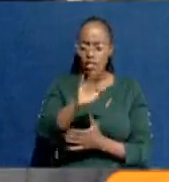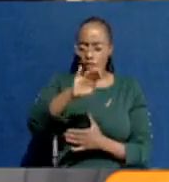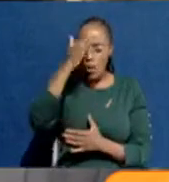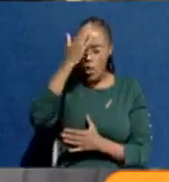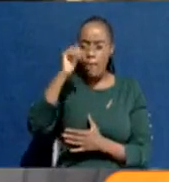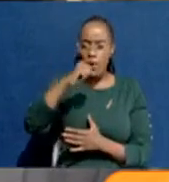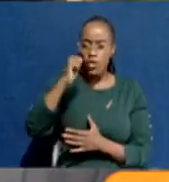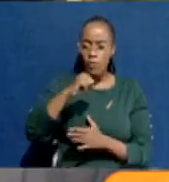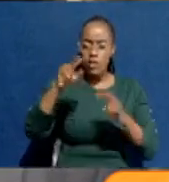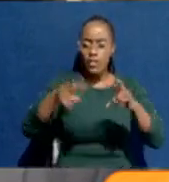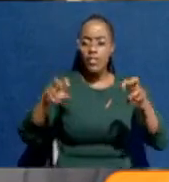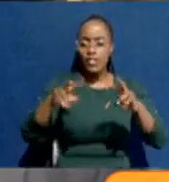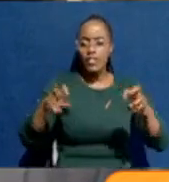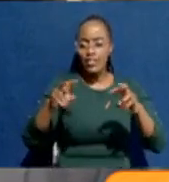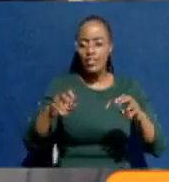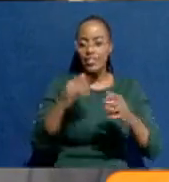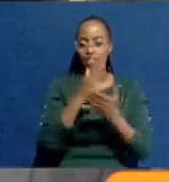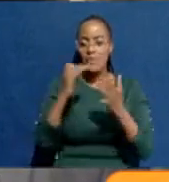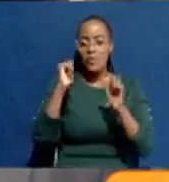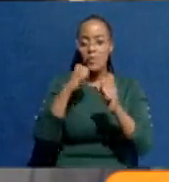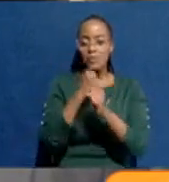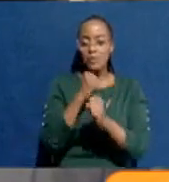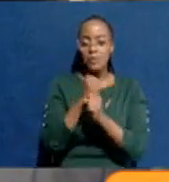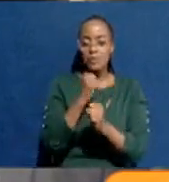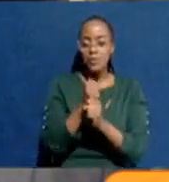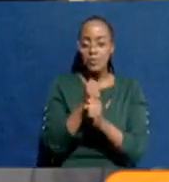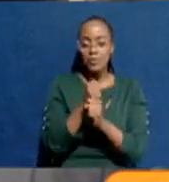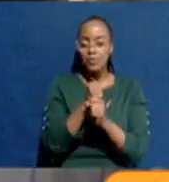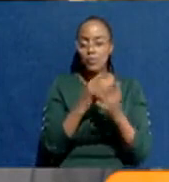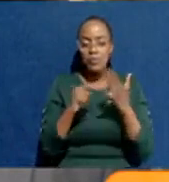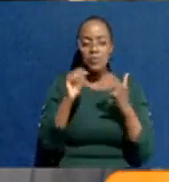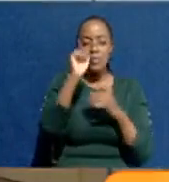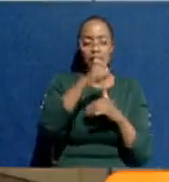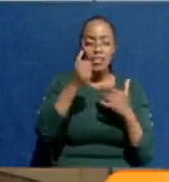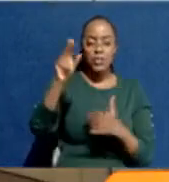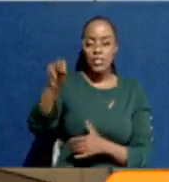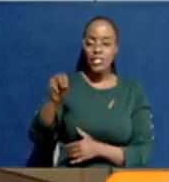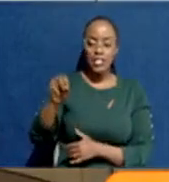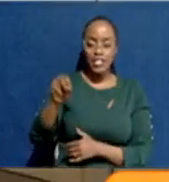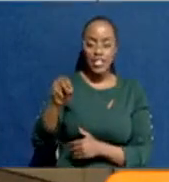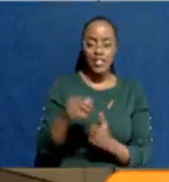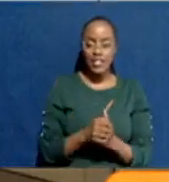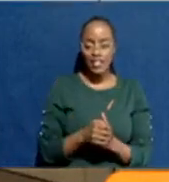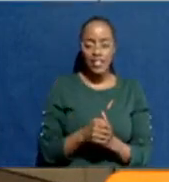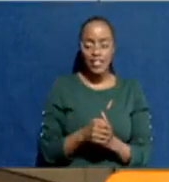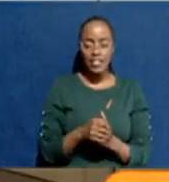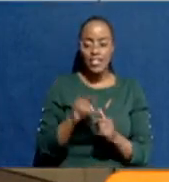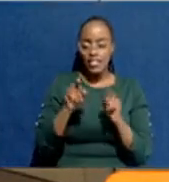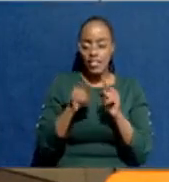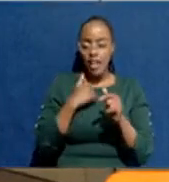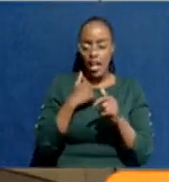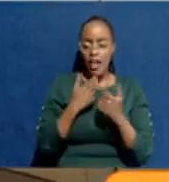so that can investigation. Something can be done to prove whether it is yes or no. EACC says the governor is also